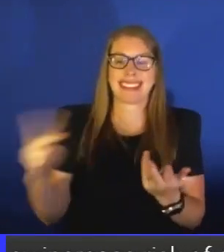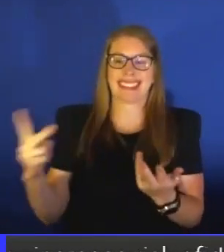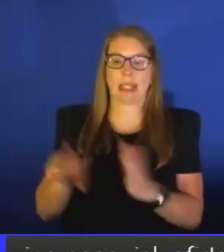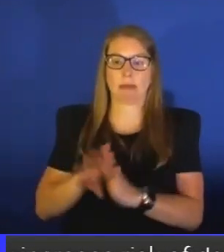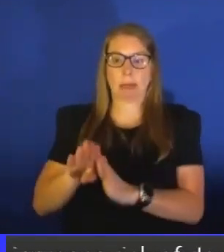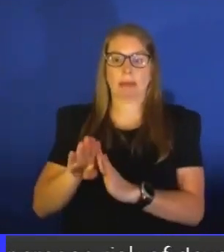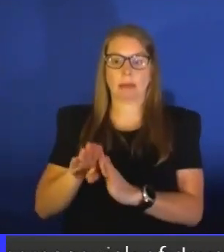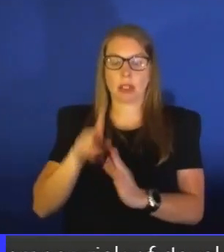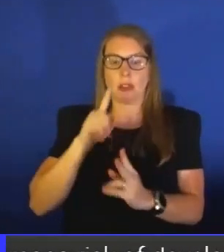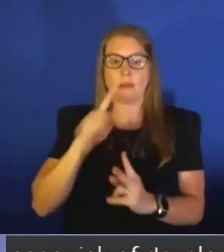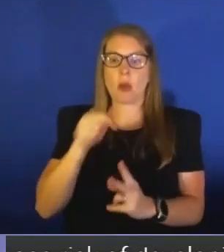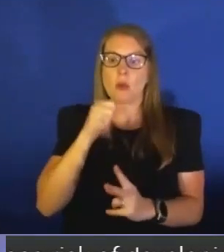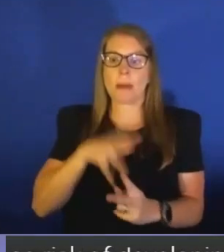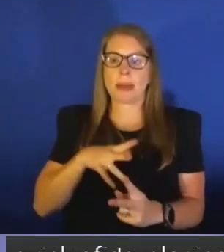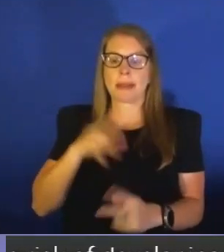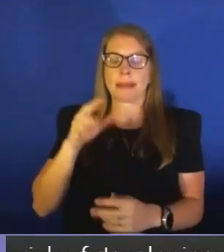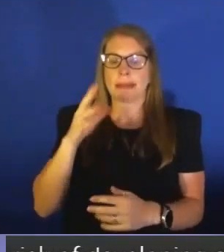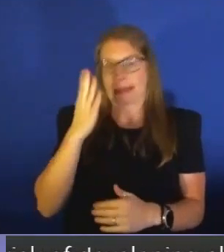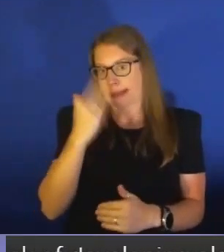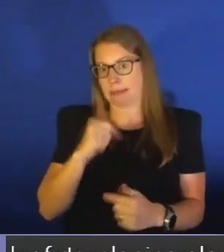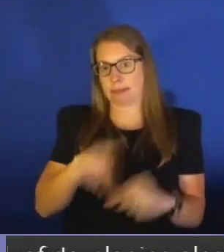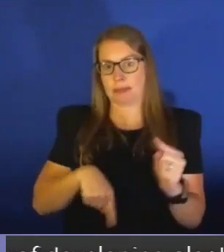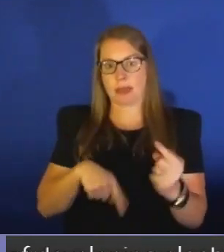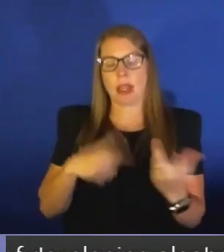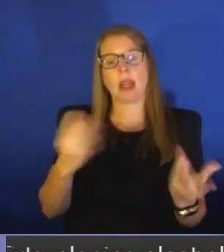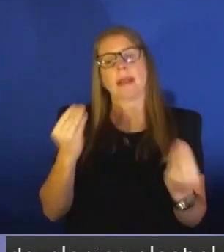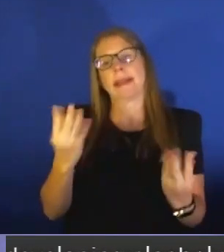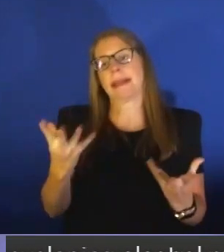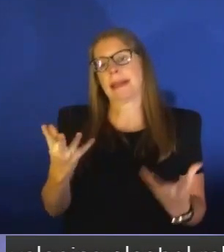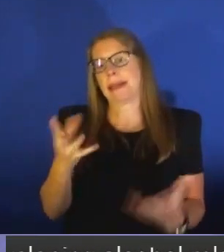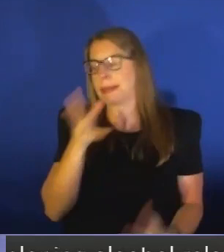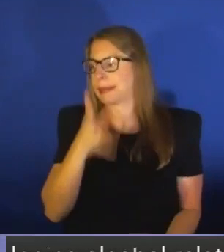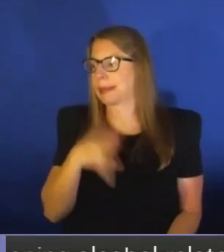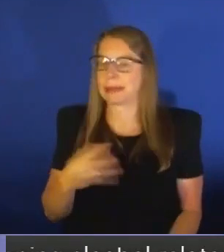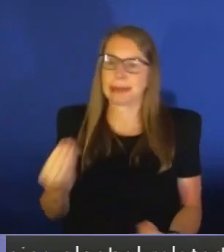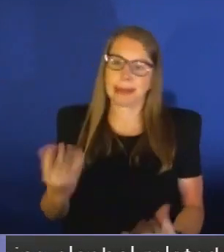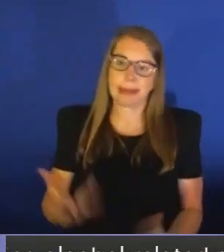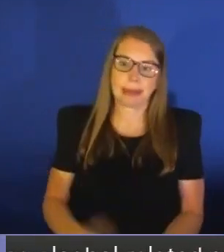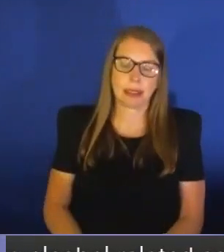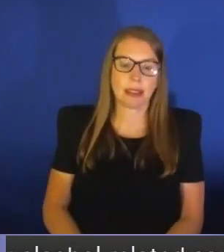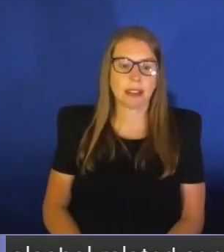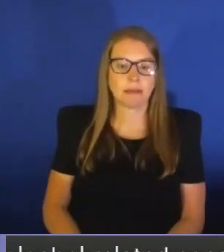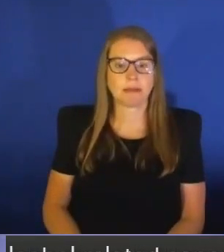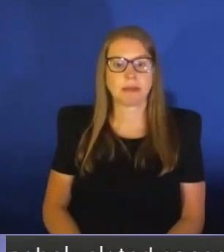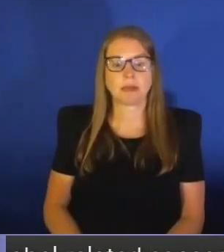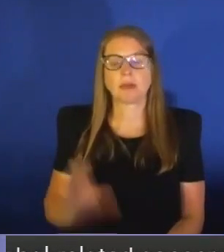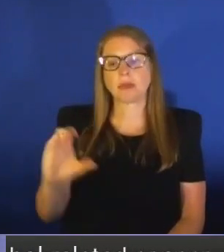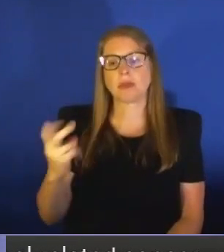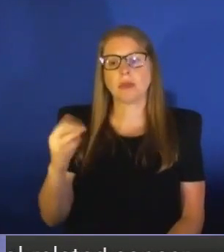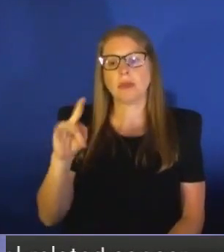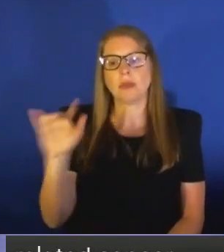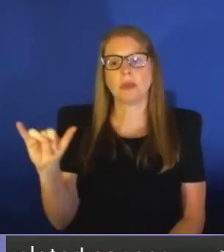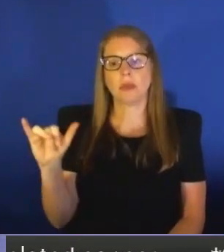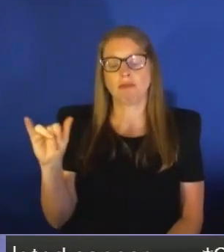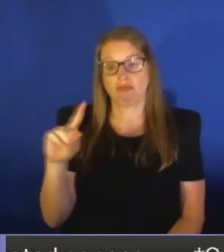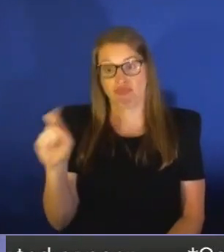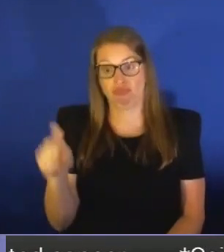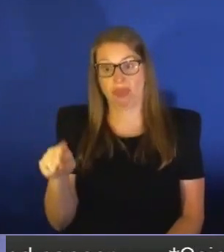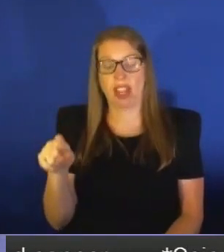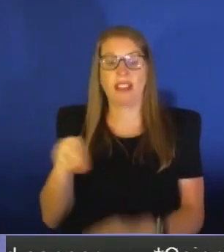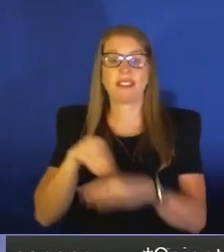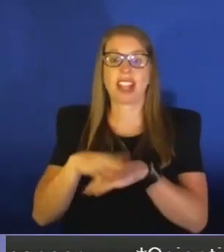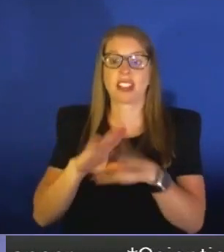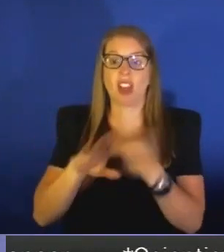in females. So women can't just catch a break, They Dr. can't catch a Stevens. break, I no. guess not. All right, thanks a lot. Okay, Christy wants to know, because this is a big one, it affects all of us, and you know it